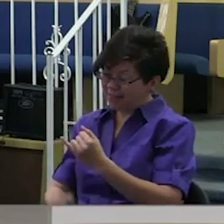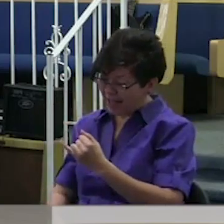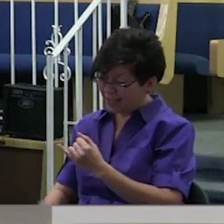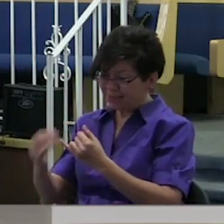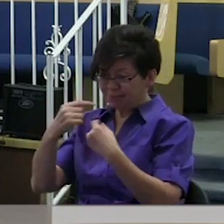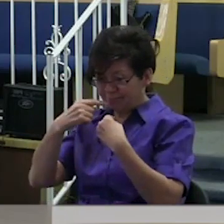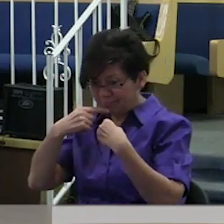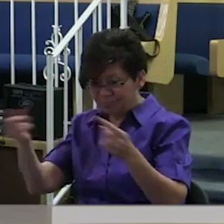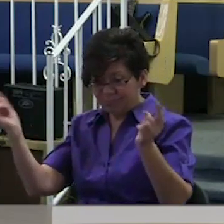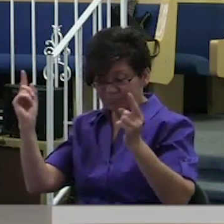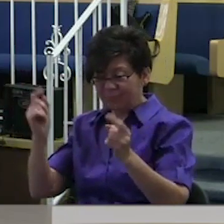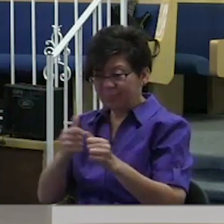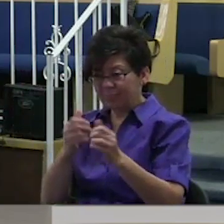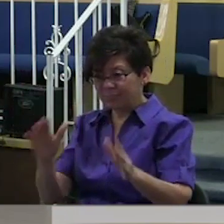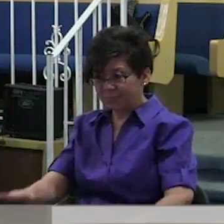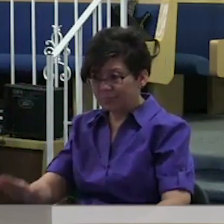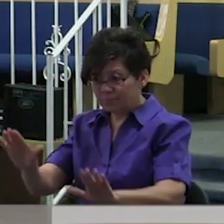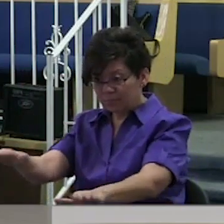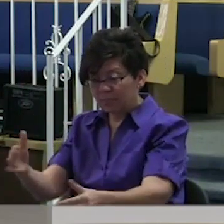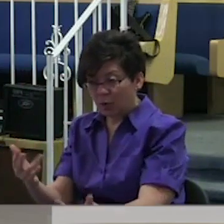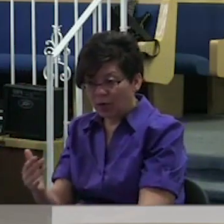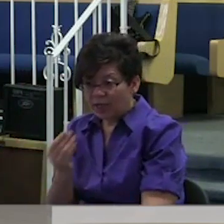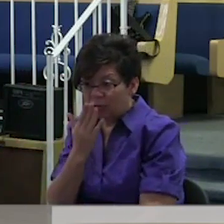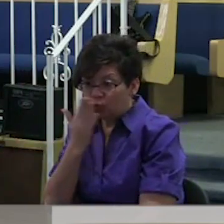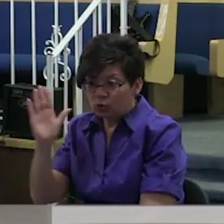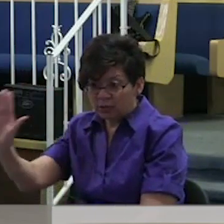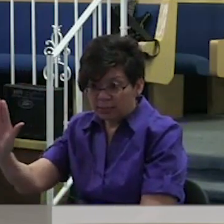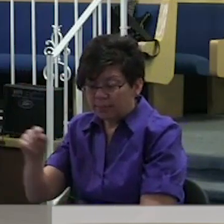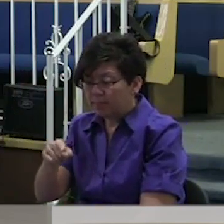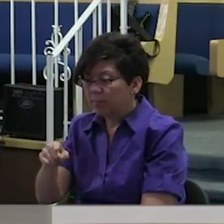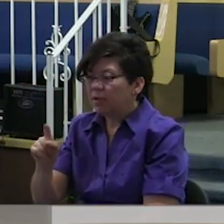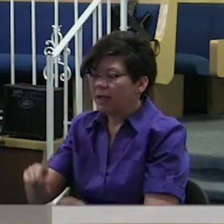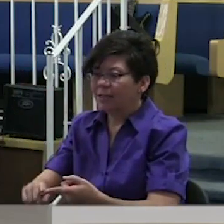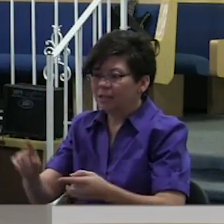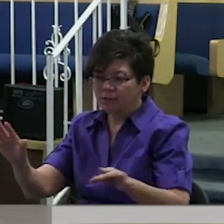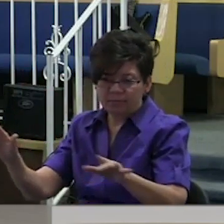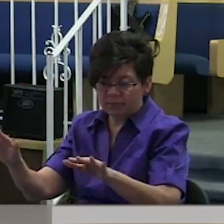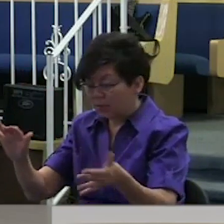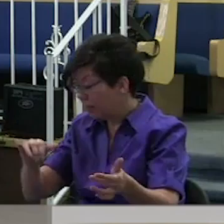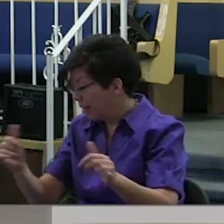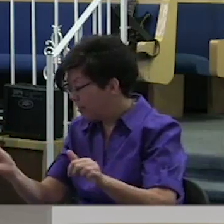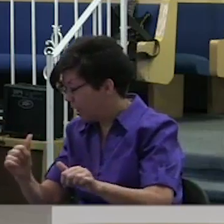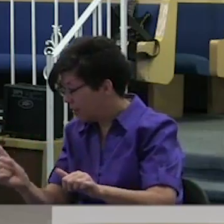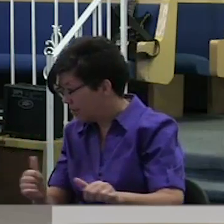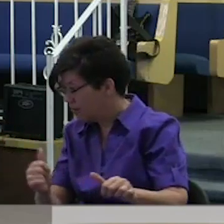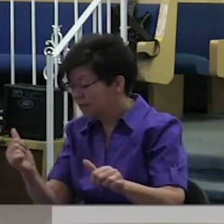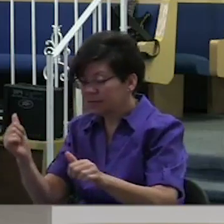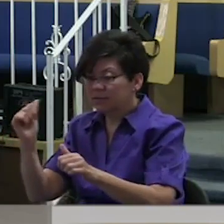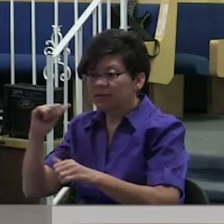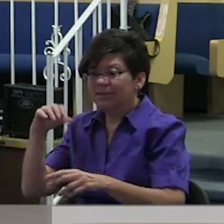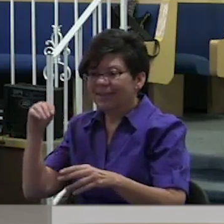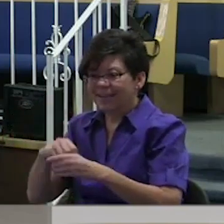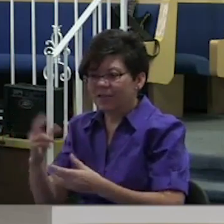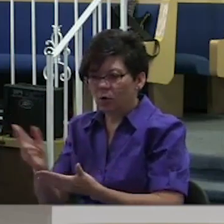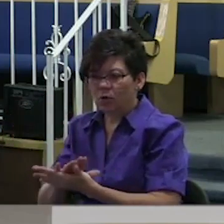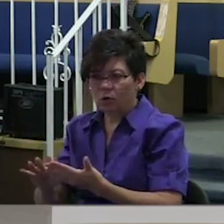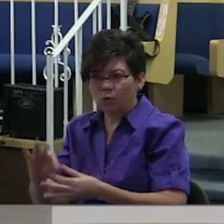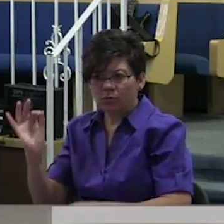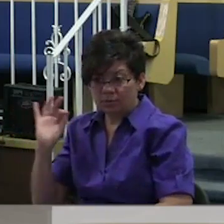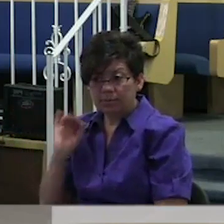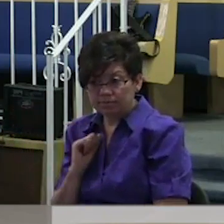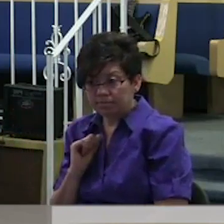to his disciples was to wait in Jerusalem until they were baptized in the Holy